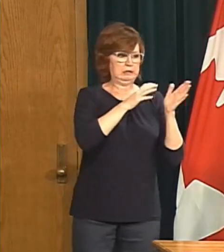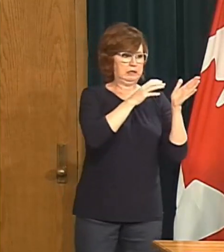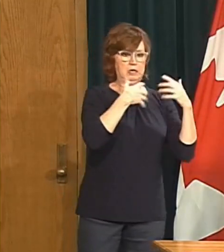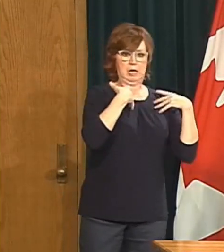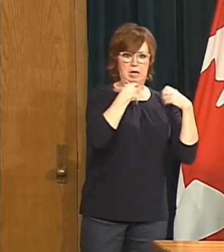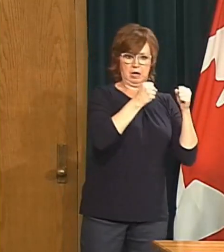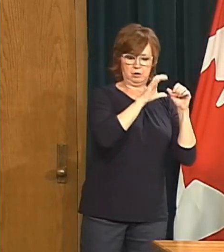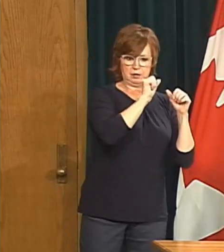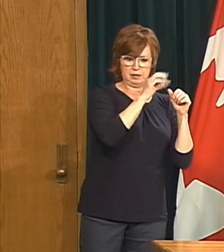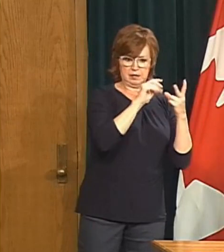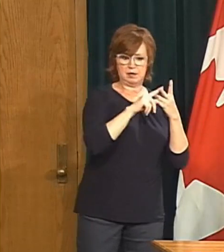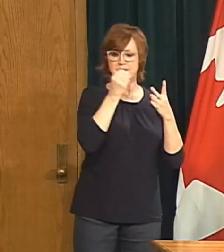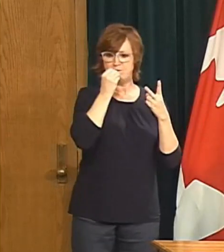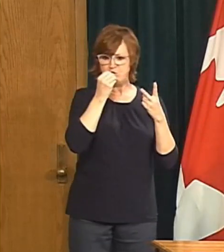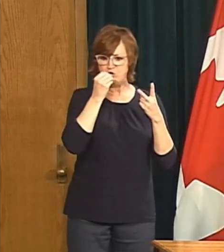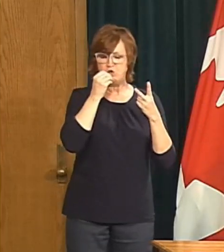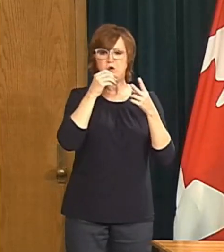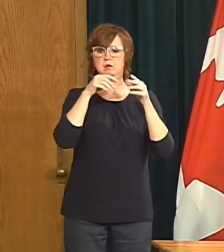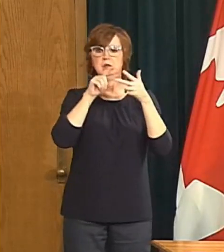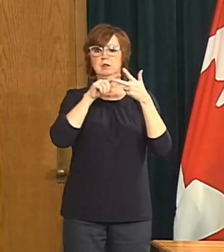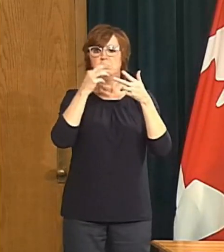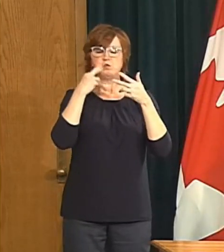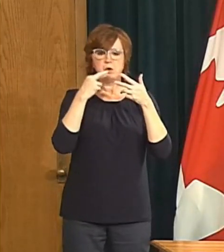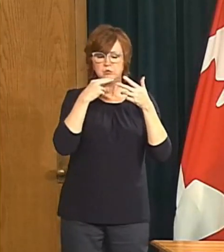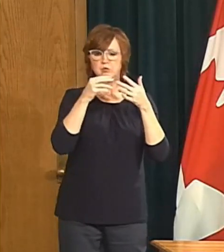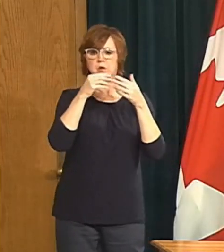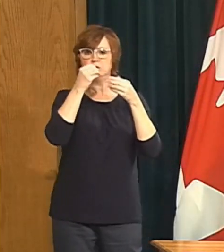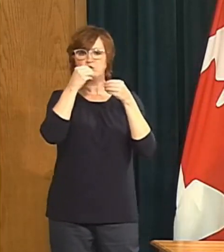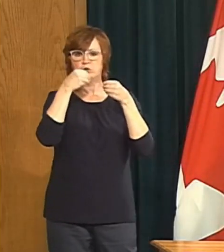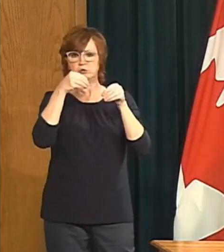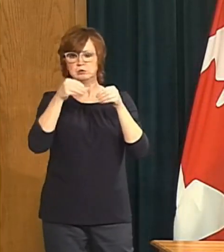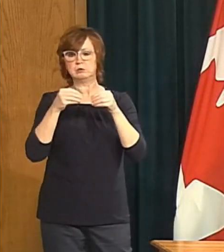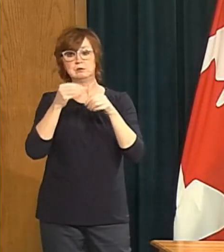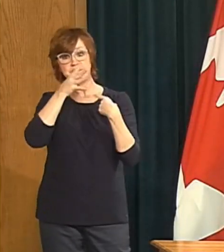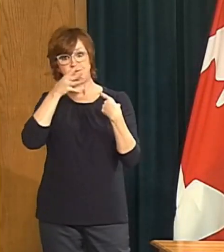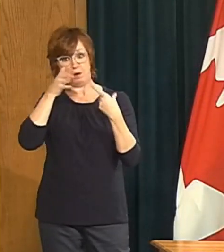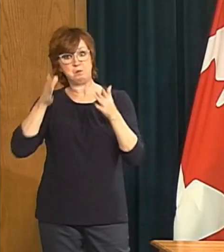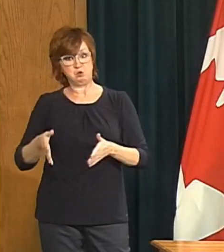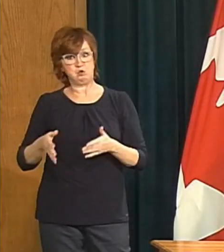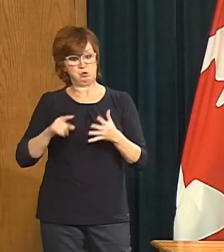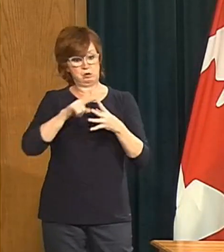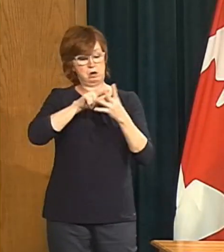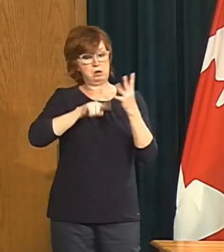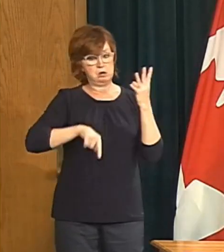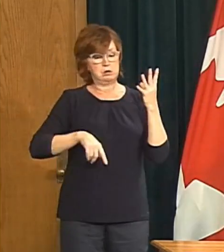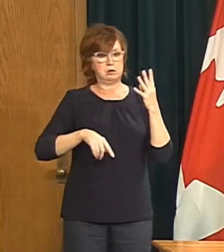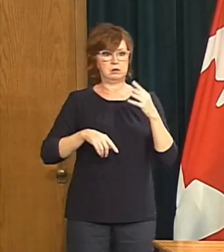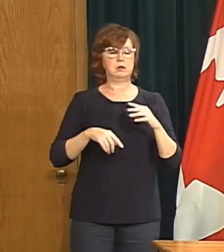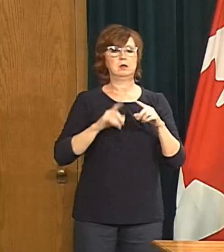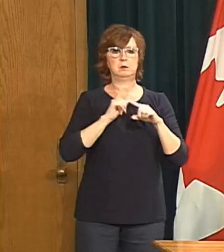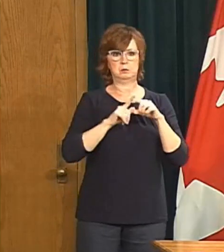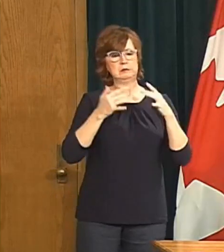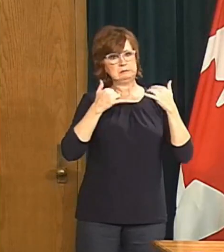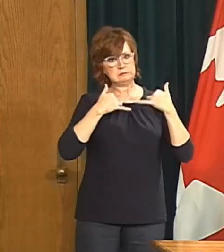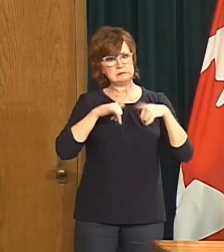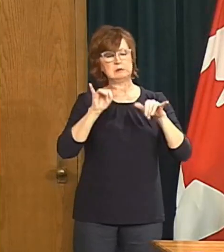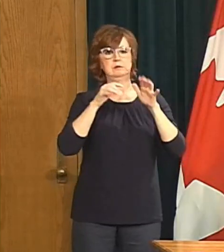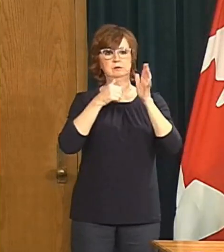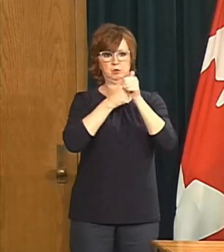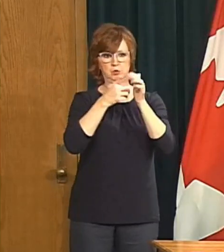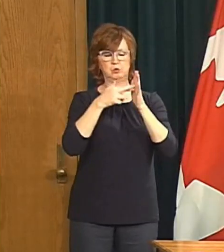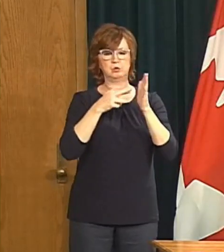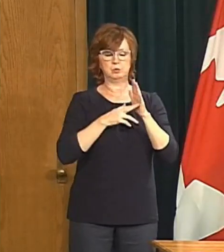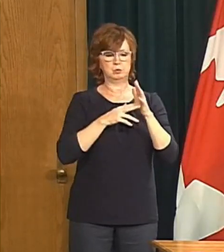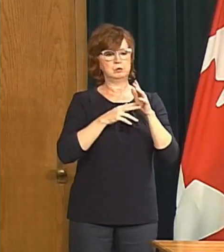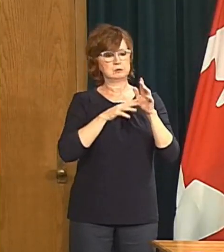other areas, farming. But at the same time, like the Premier said, continue to practice physical distancing, staying home